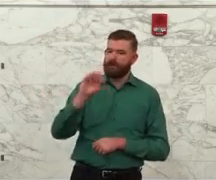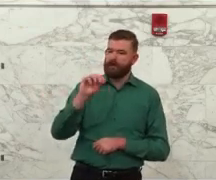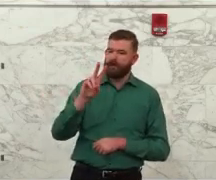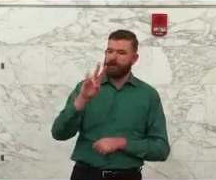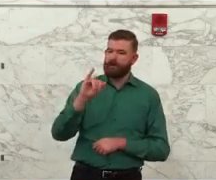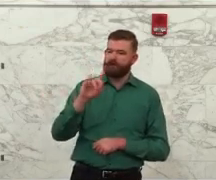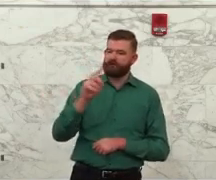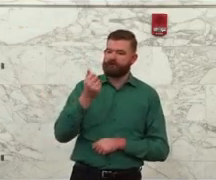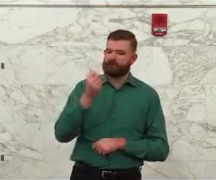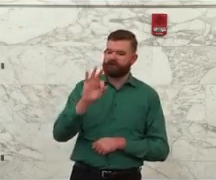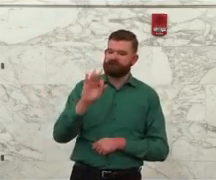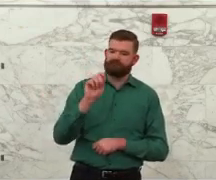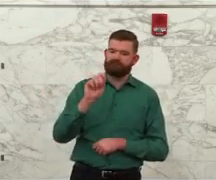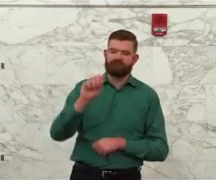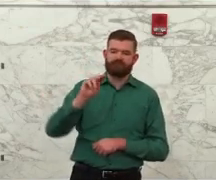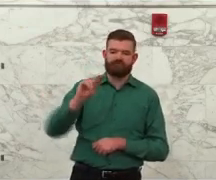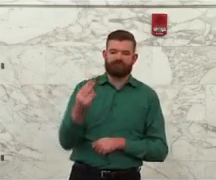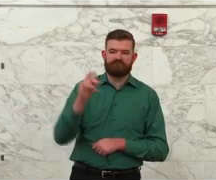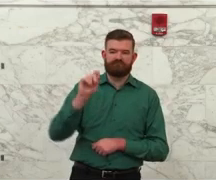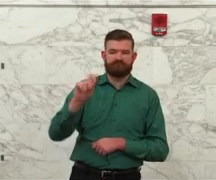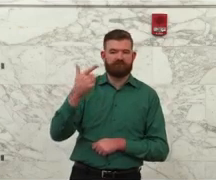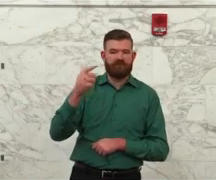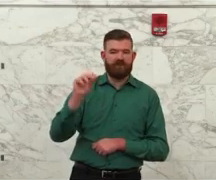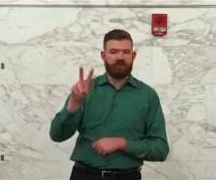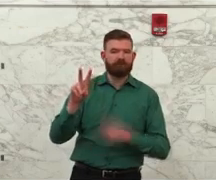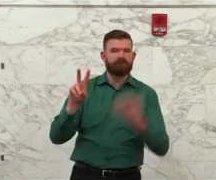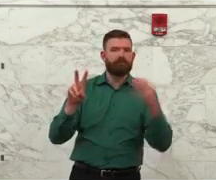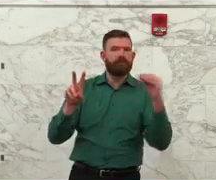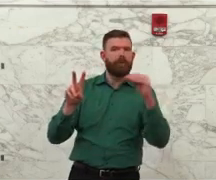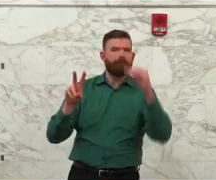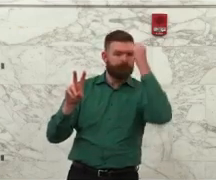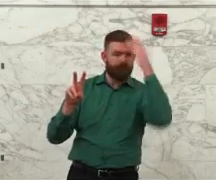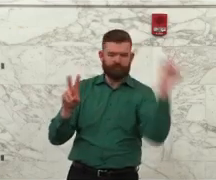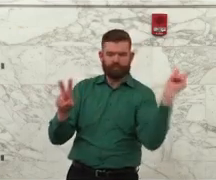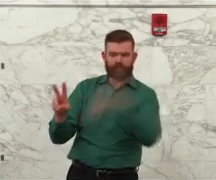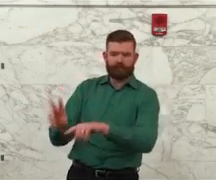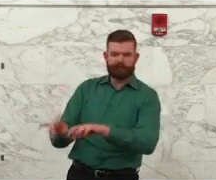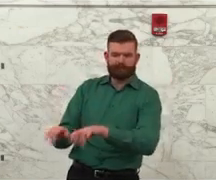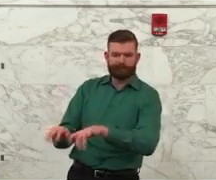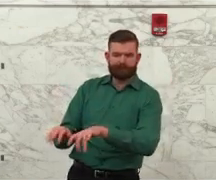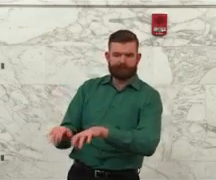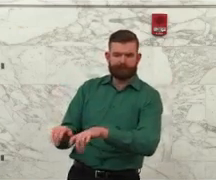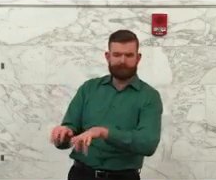COVID19.nj.gov to get your questions answered. And by the way, for the Department of Labor,